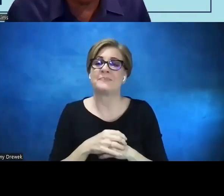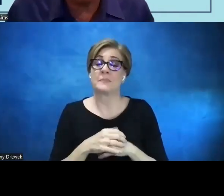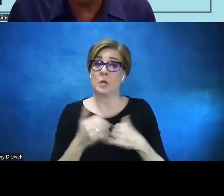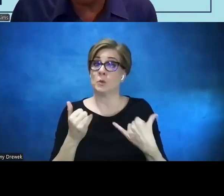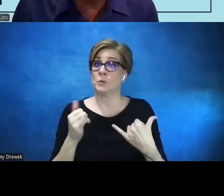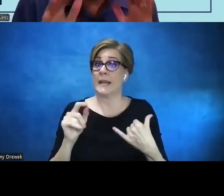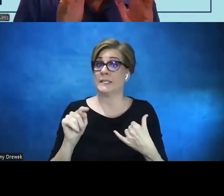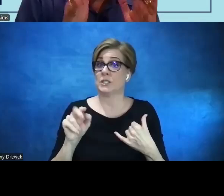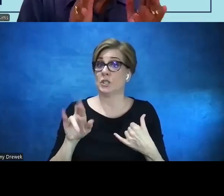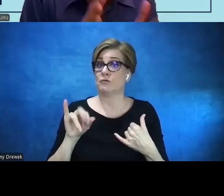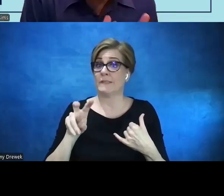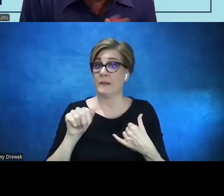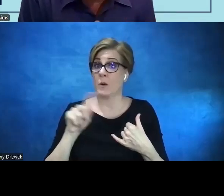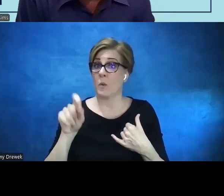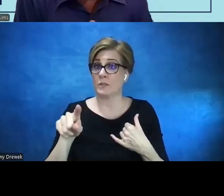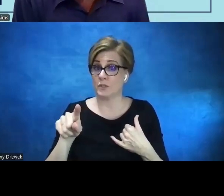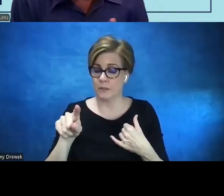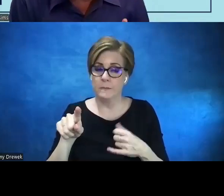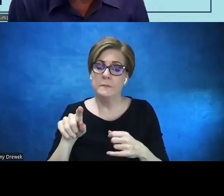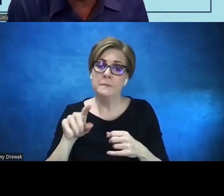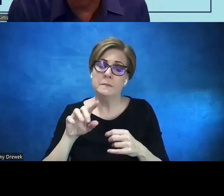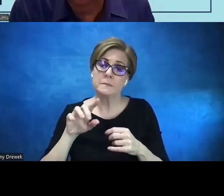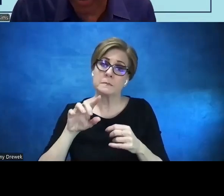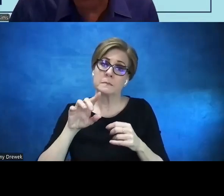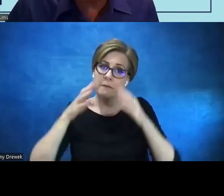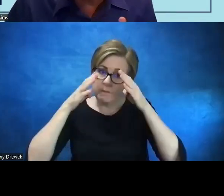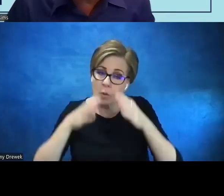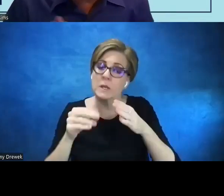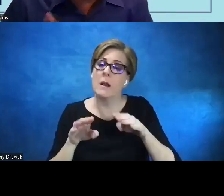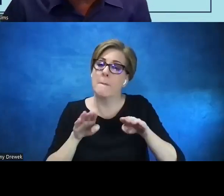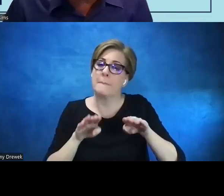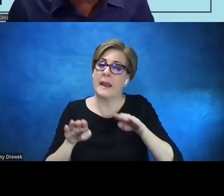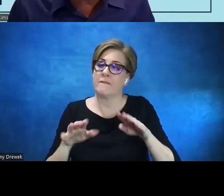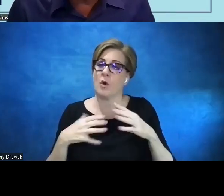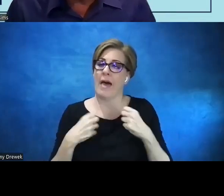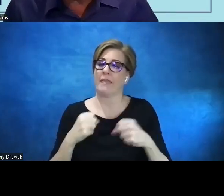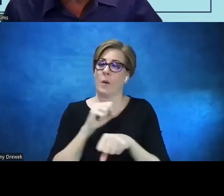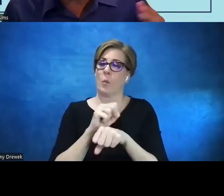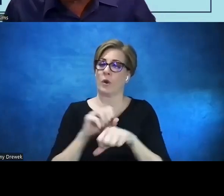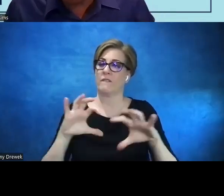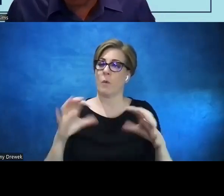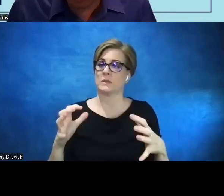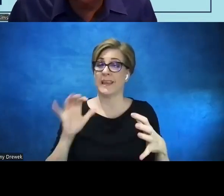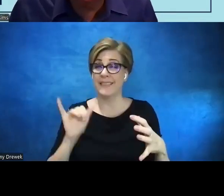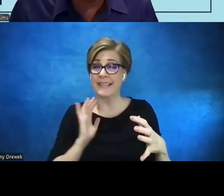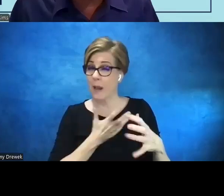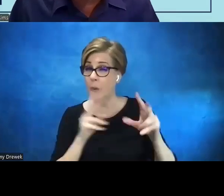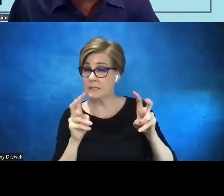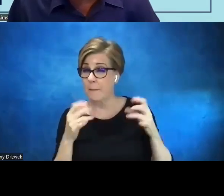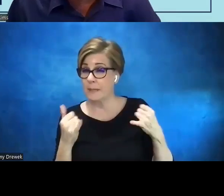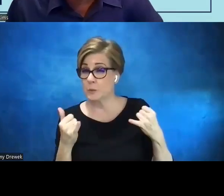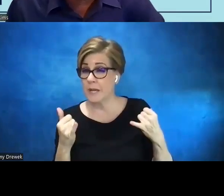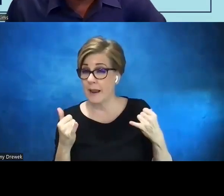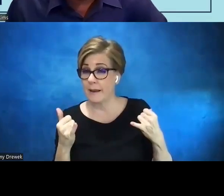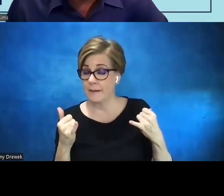hot seat question really talks about behavioral health workforce, and this is going to be what we're going to be discussing throughout this particular